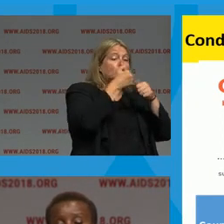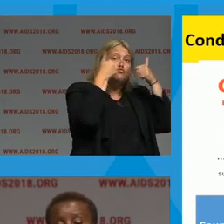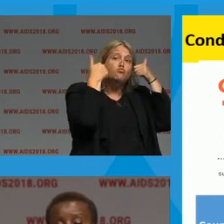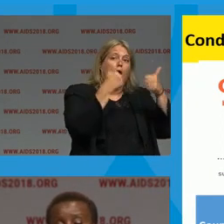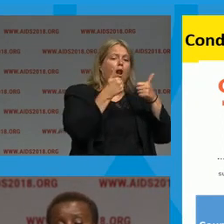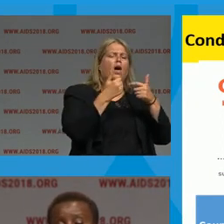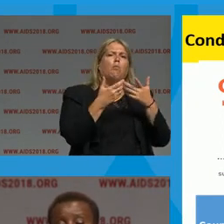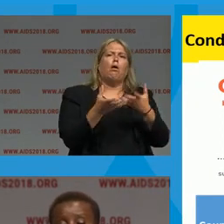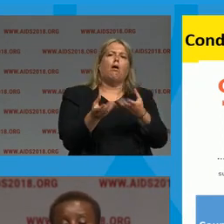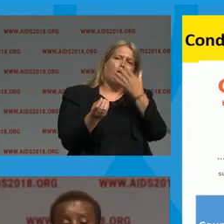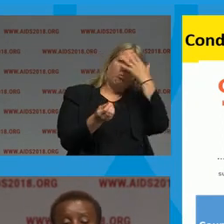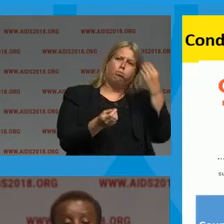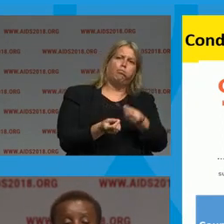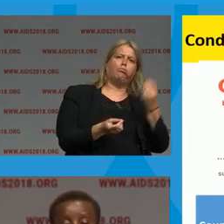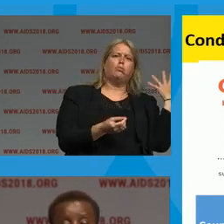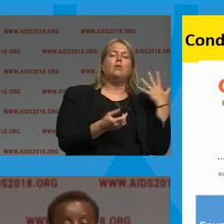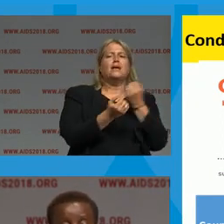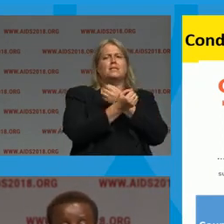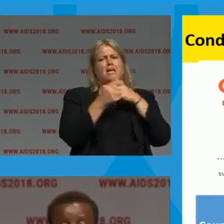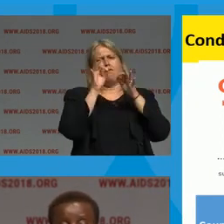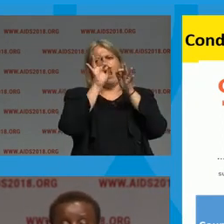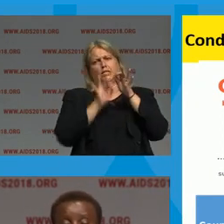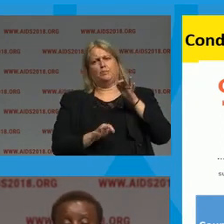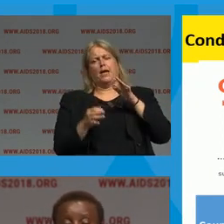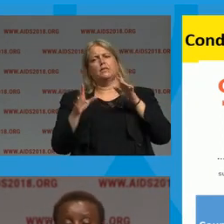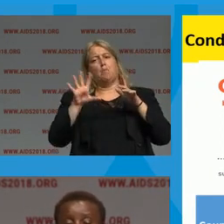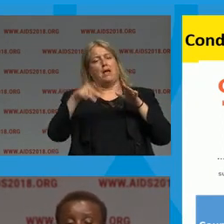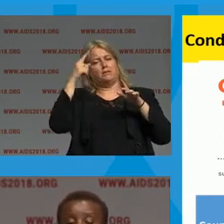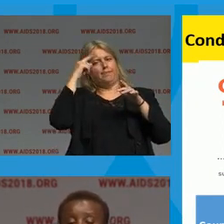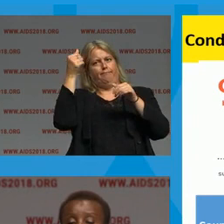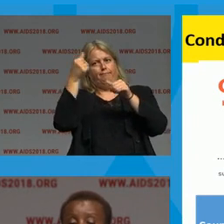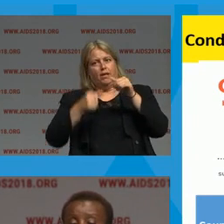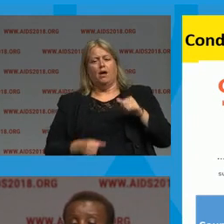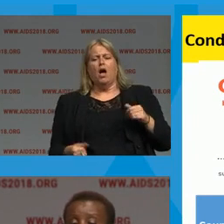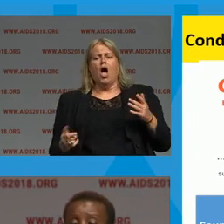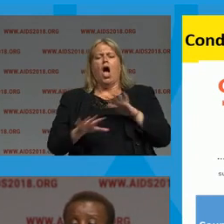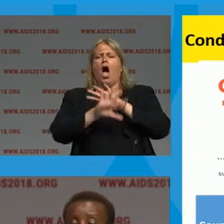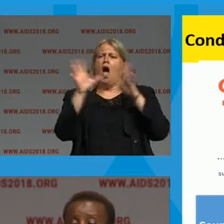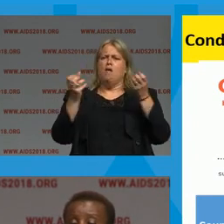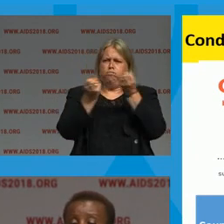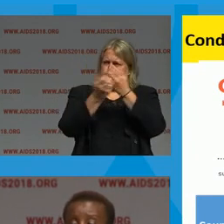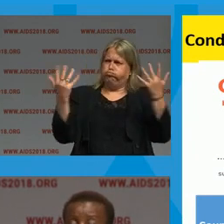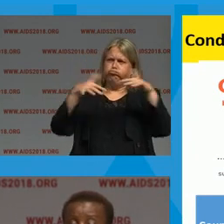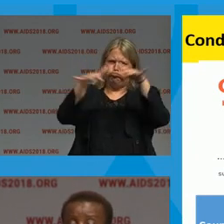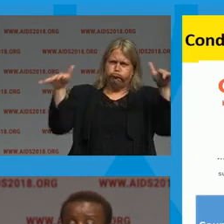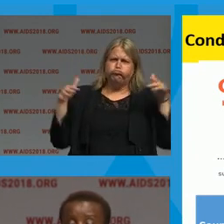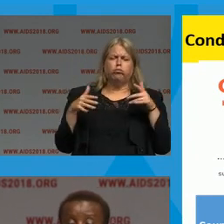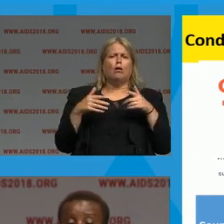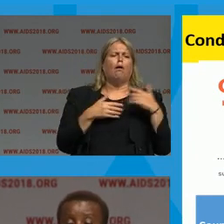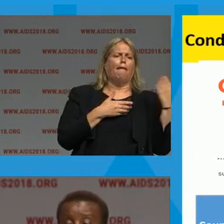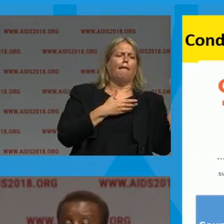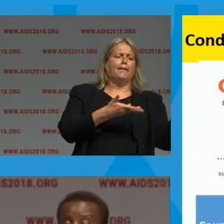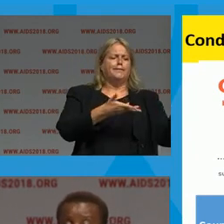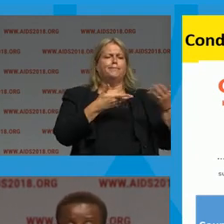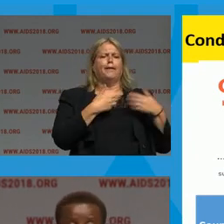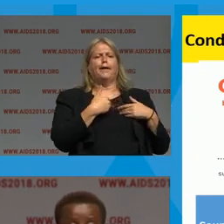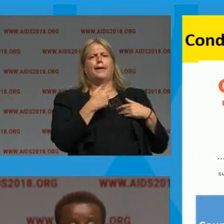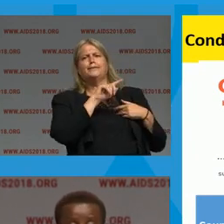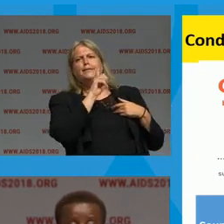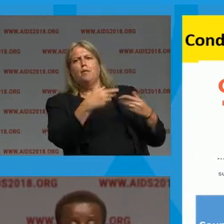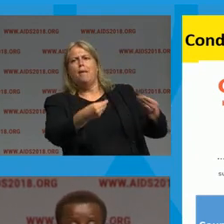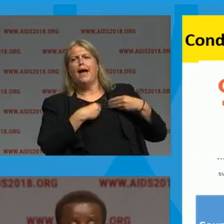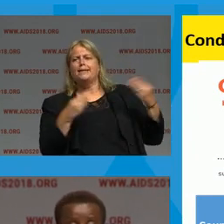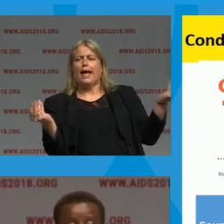several aspects of condoms that we need to think about. Condom supply and commodity security, demand and access, monitoring, tracking,